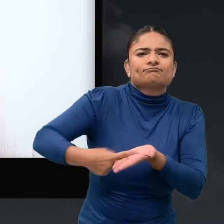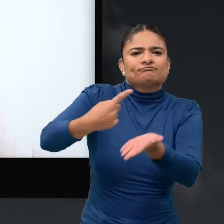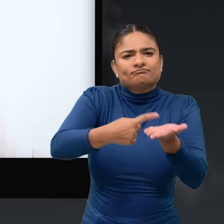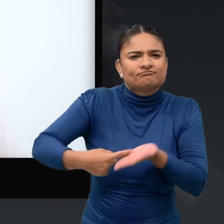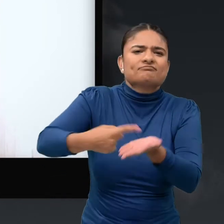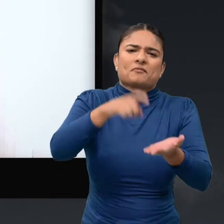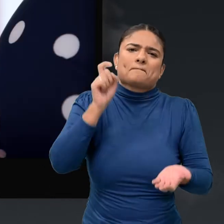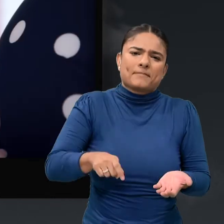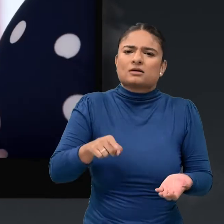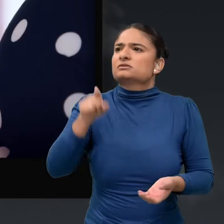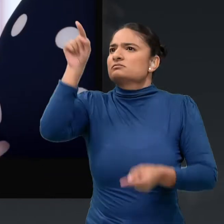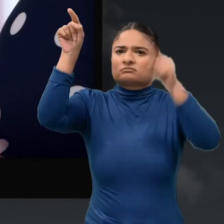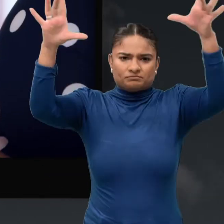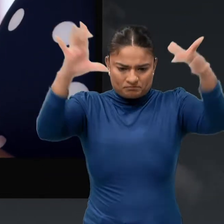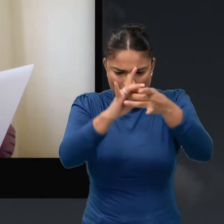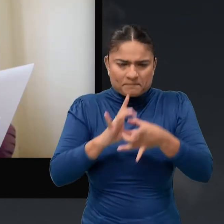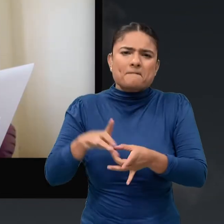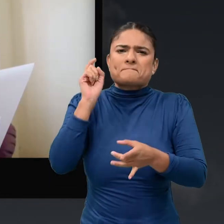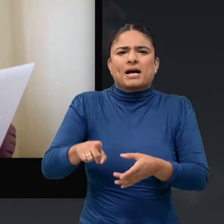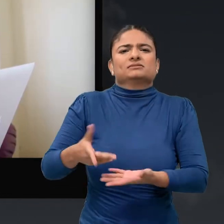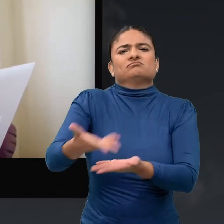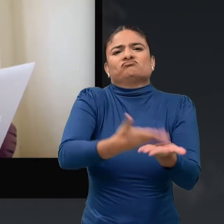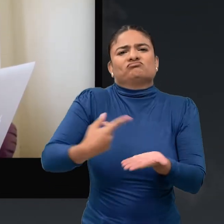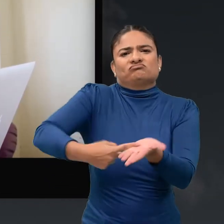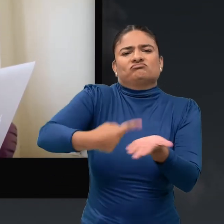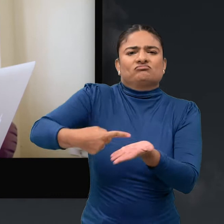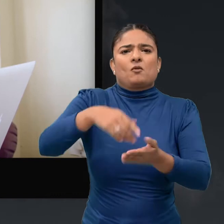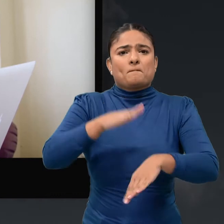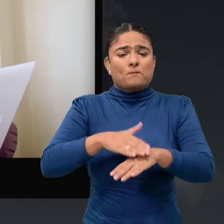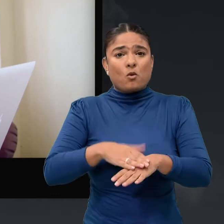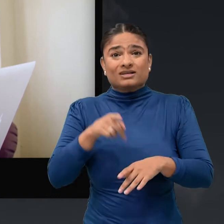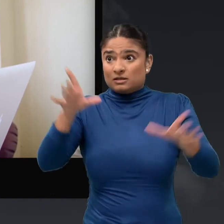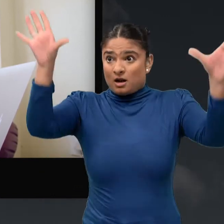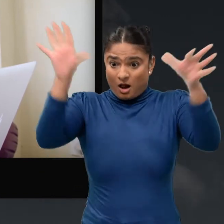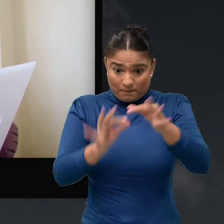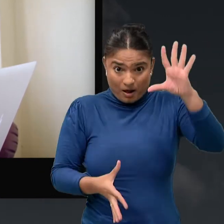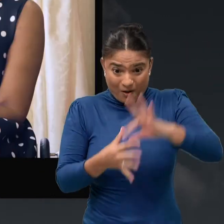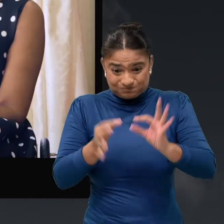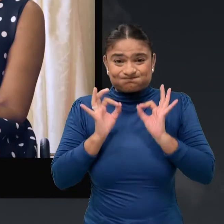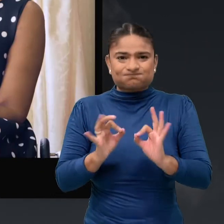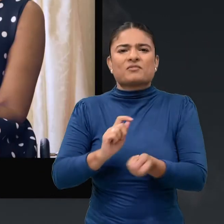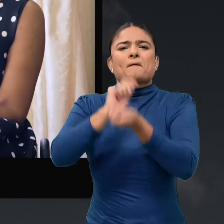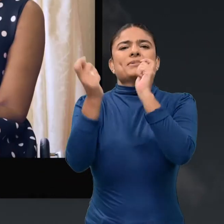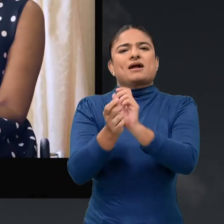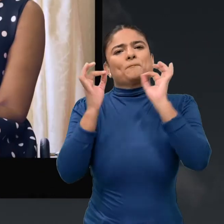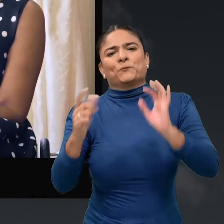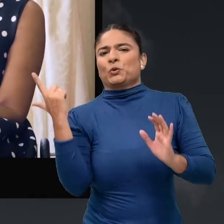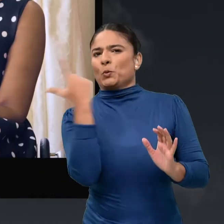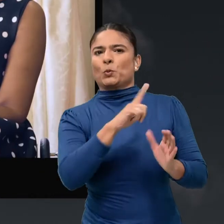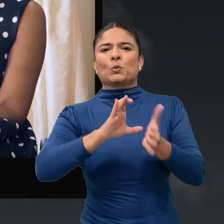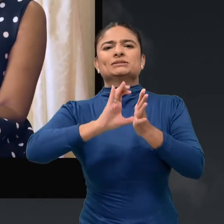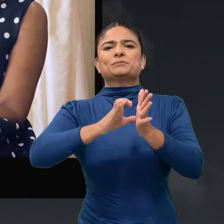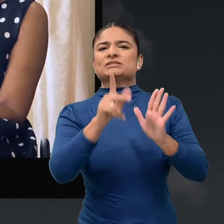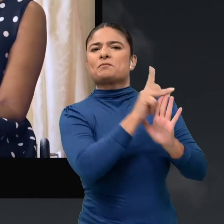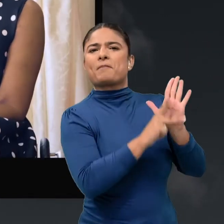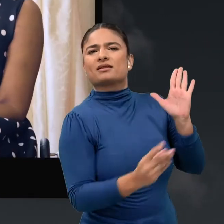the three parties. That practice is what will then inform policy, and